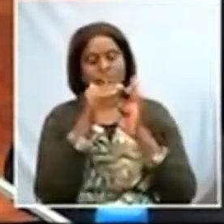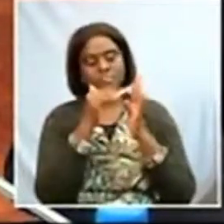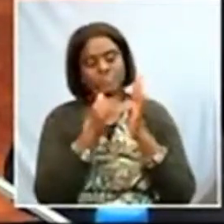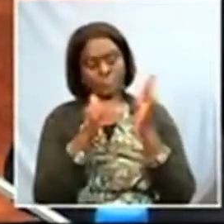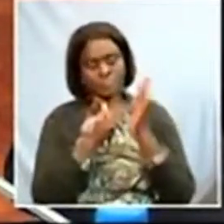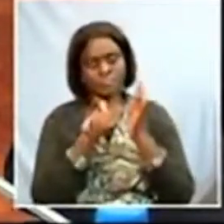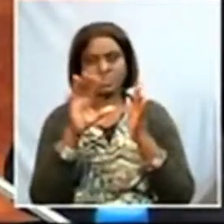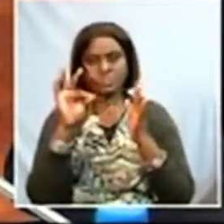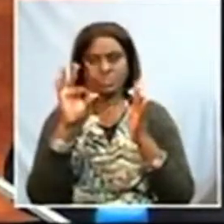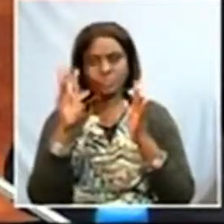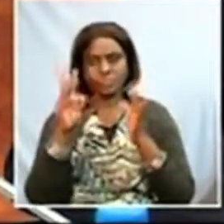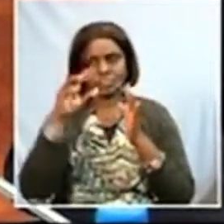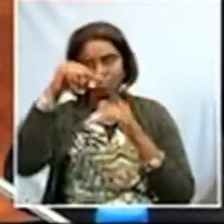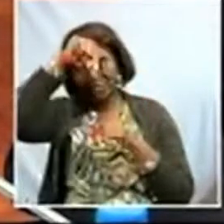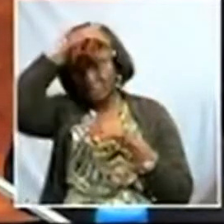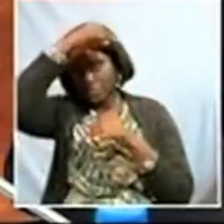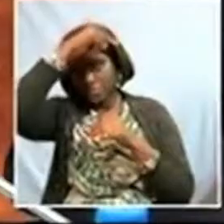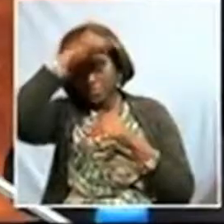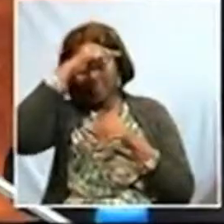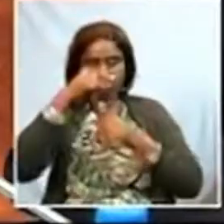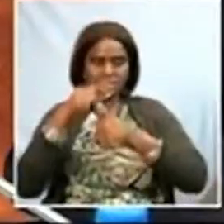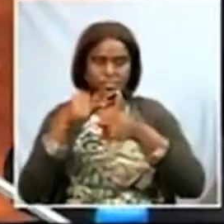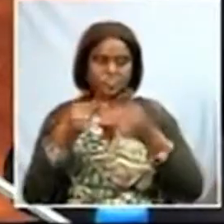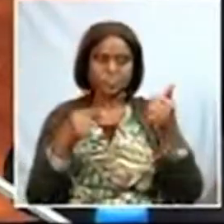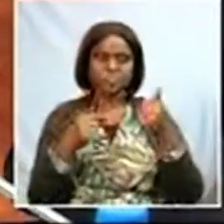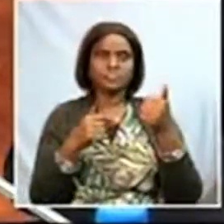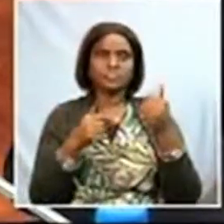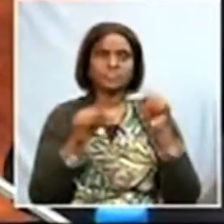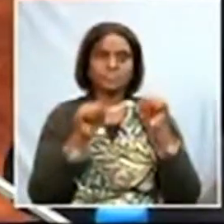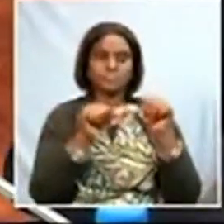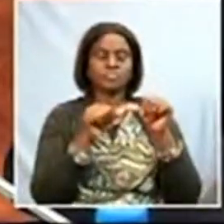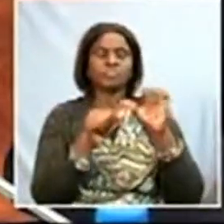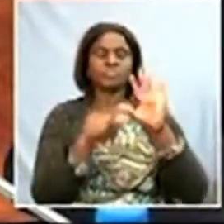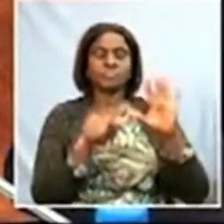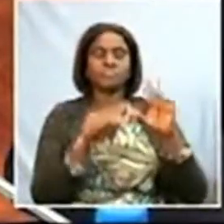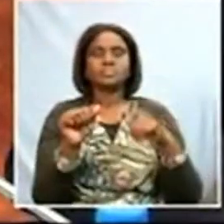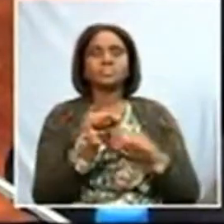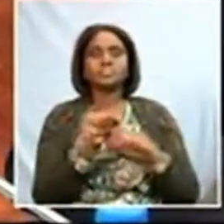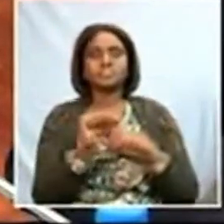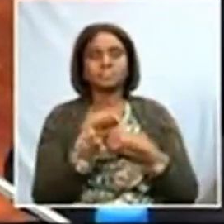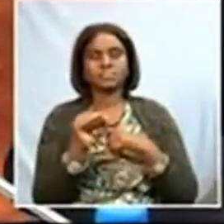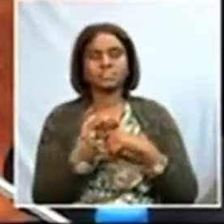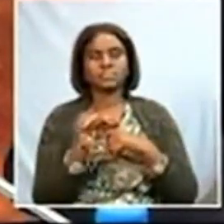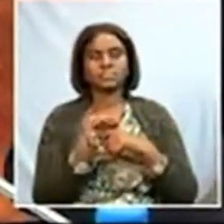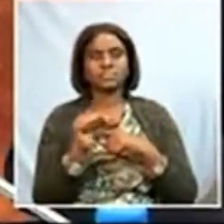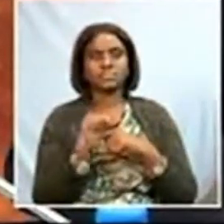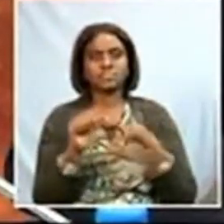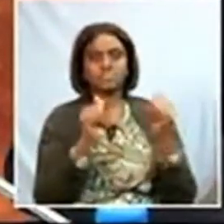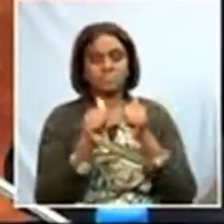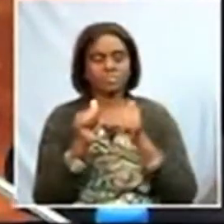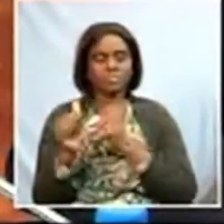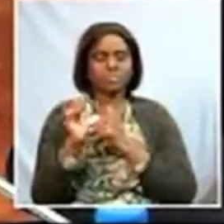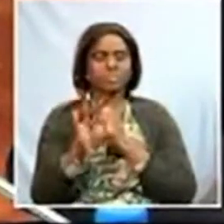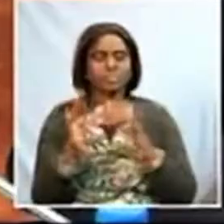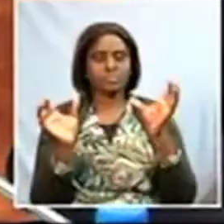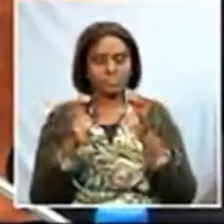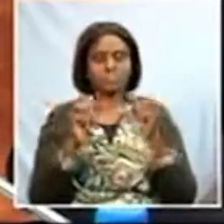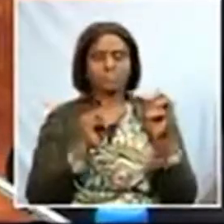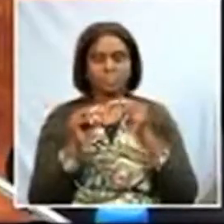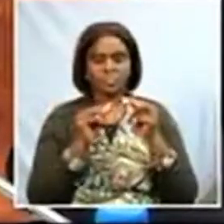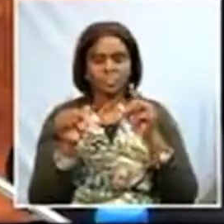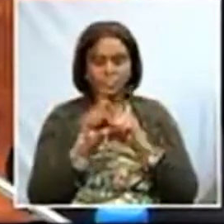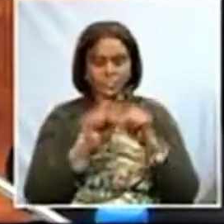which 96 graduated whilst the remainder were still undergoing training. Action taken. Council